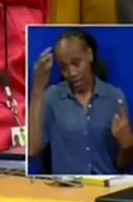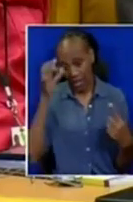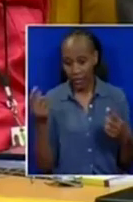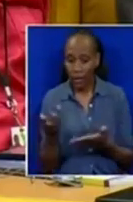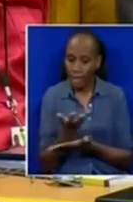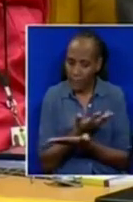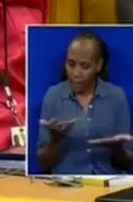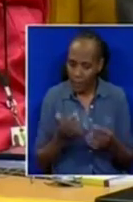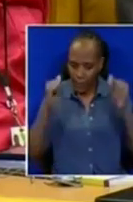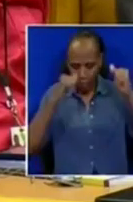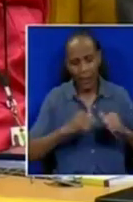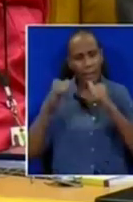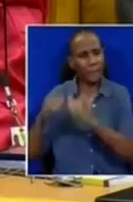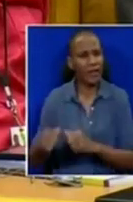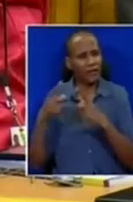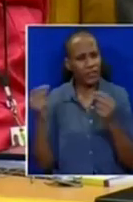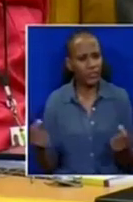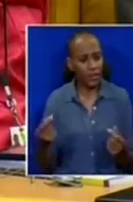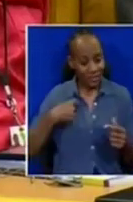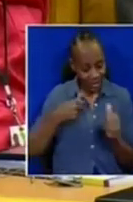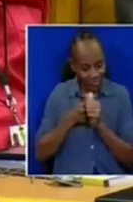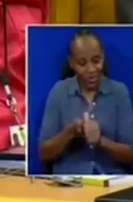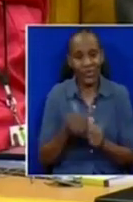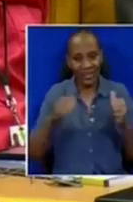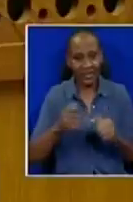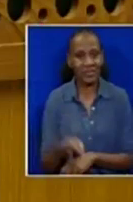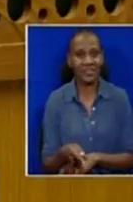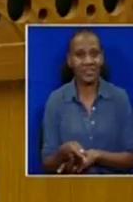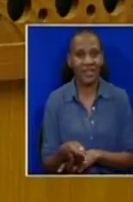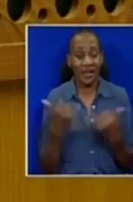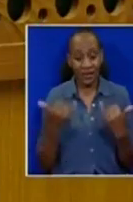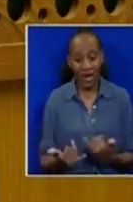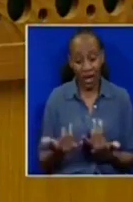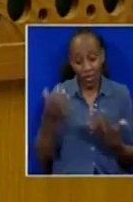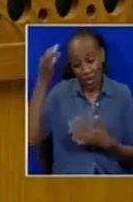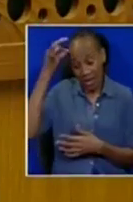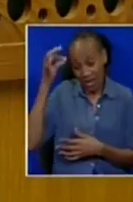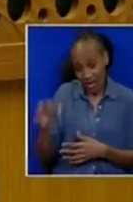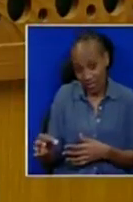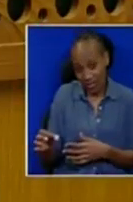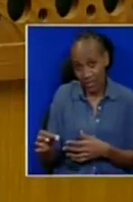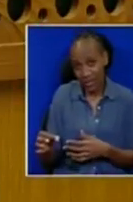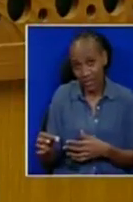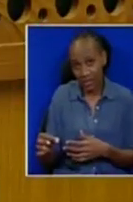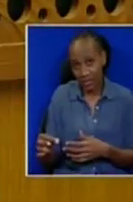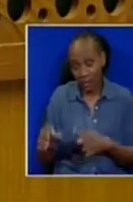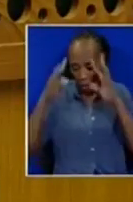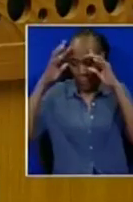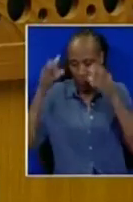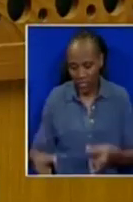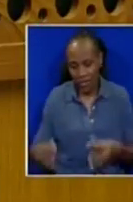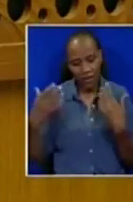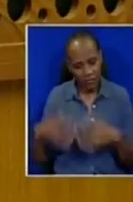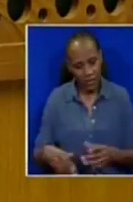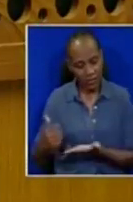as the instrument that has enabled the government to help pay